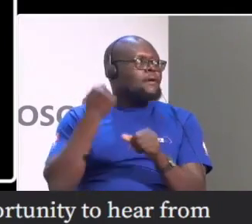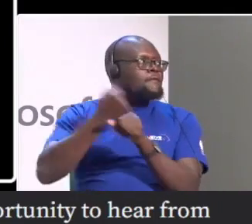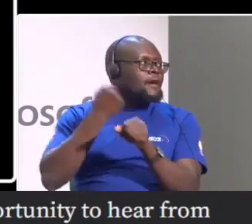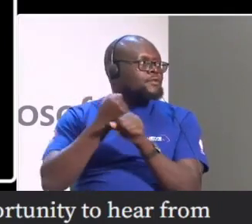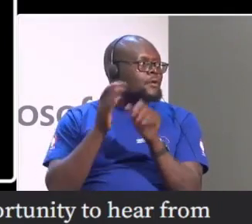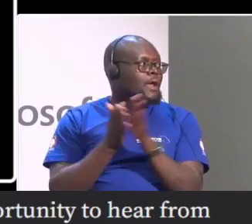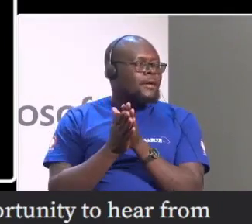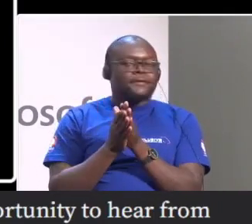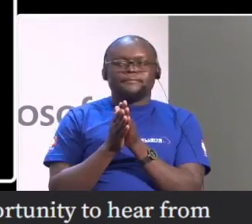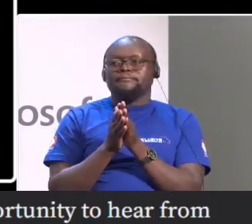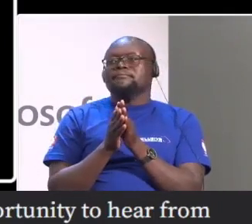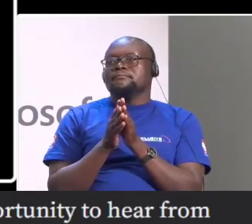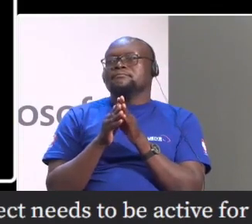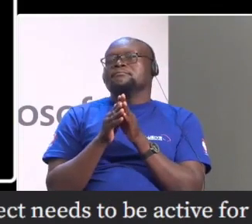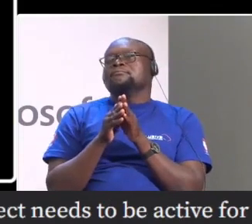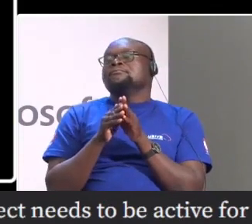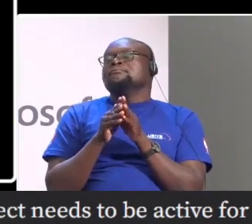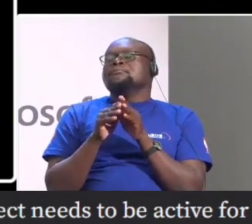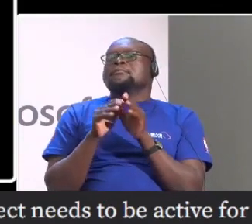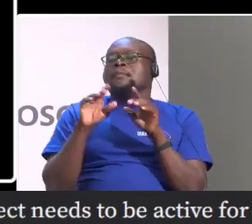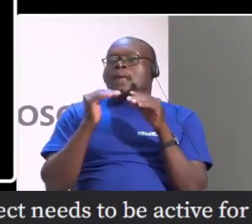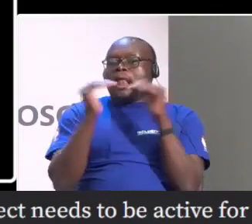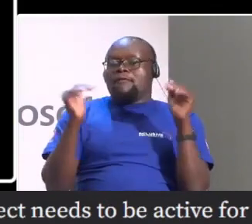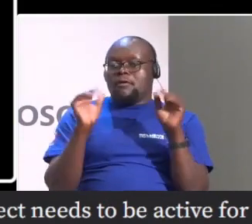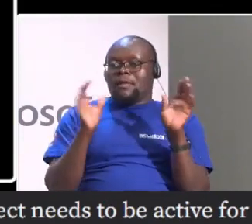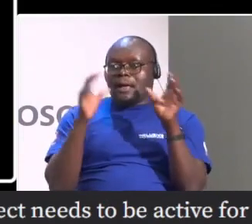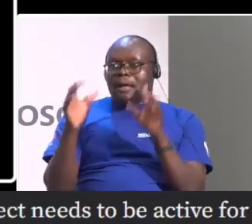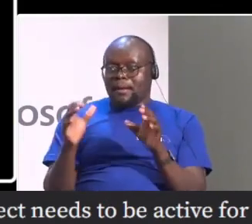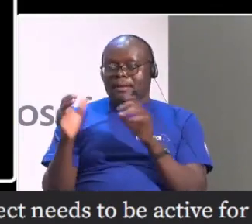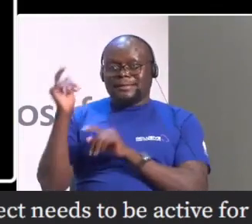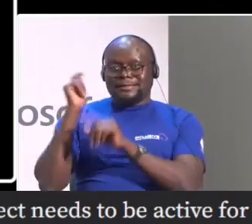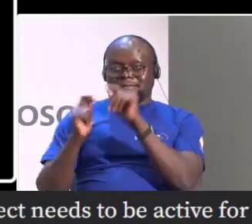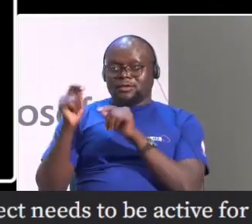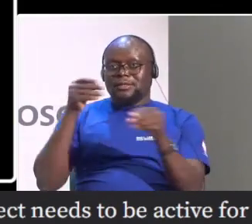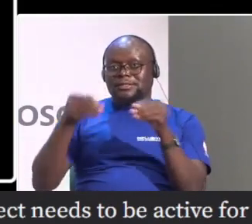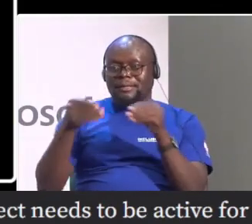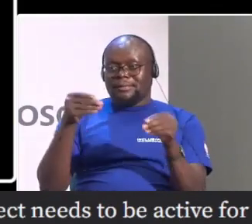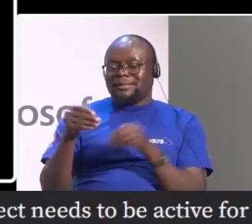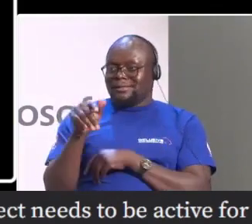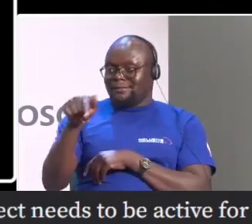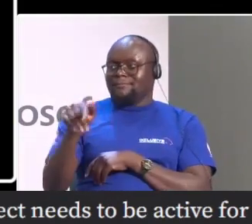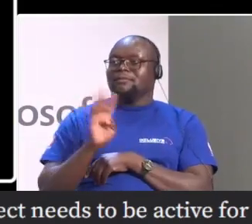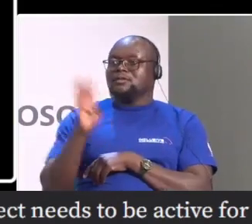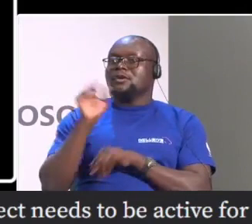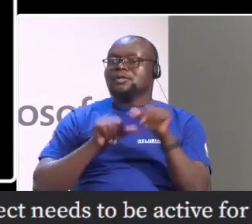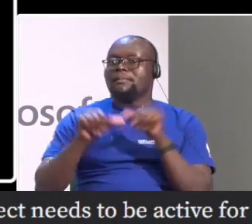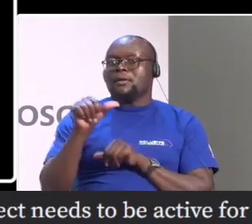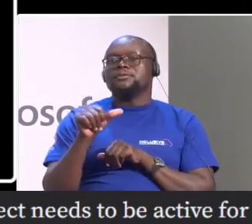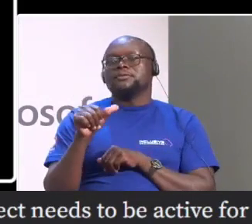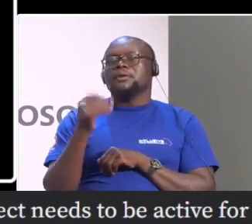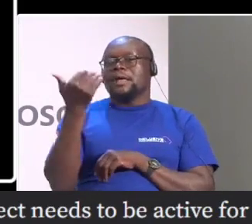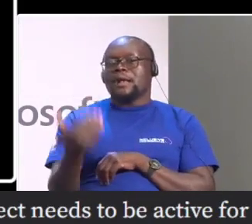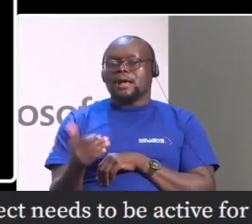and divisions within the company. Traditionally, disability is talked about in